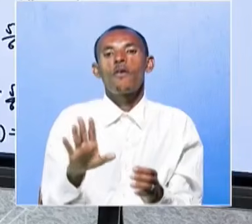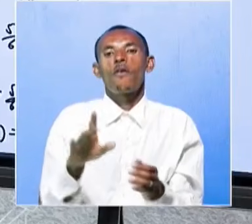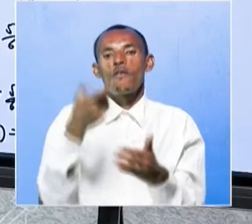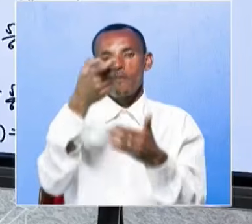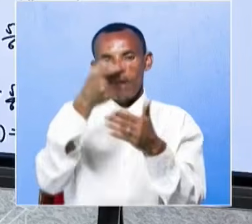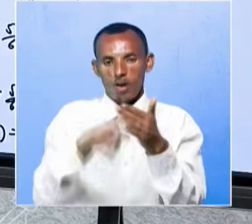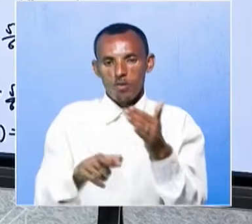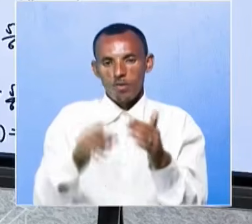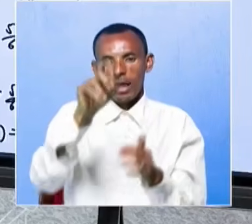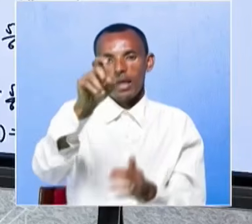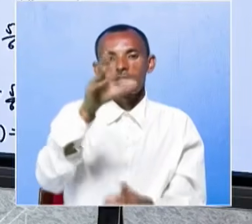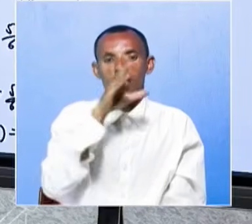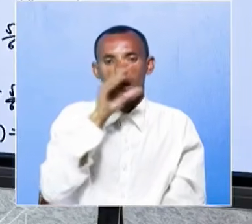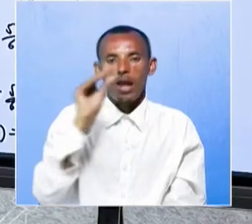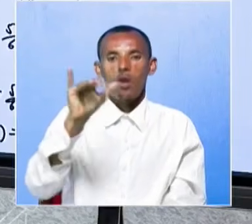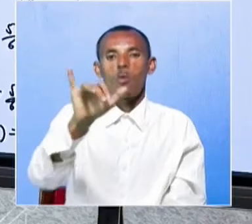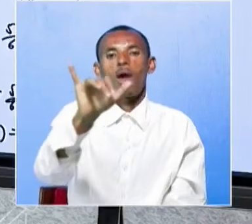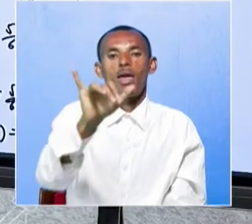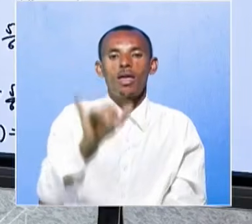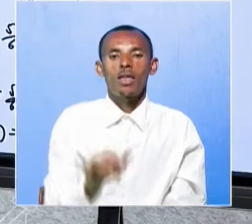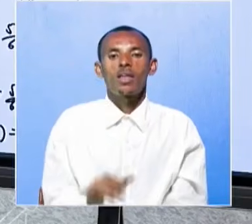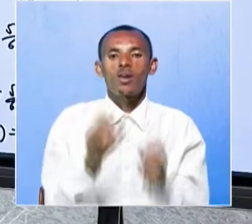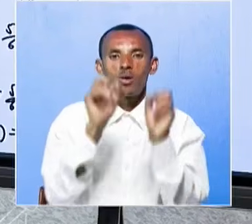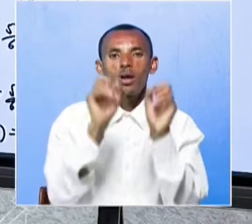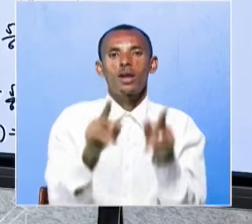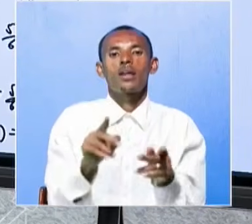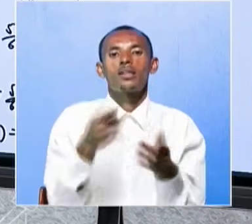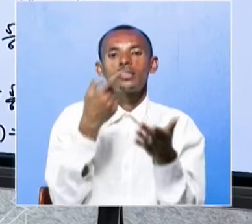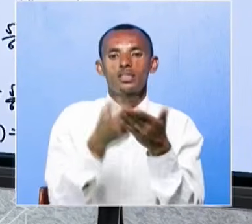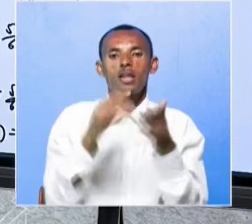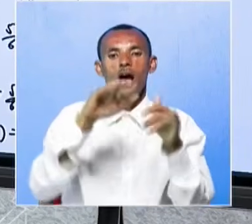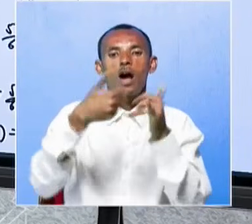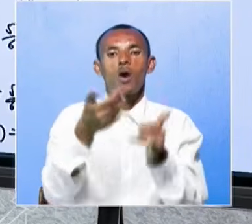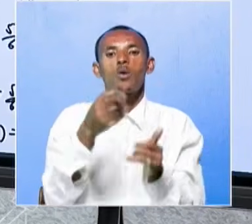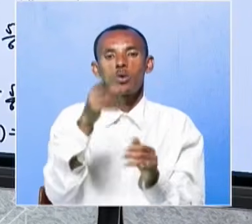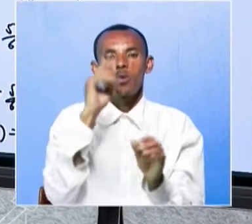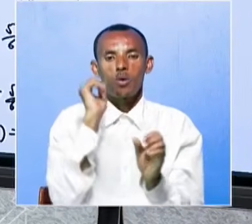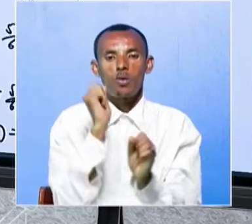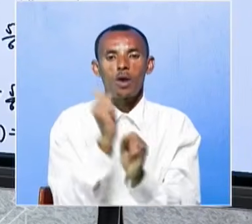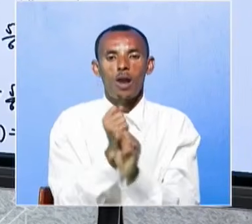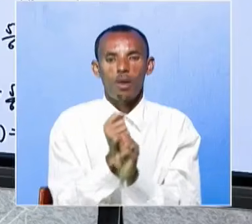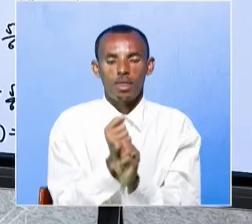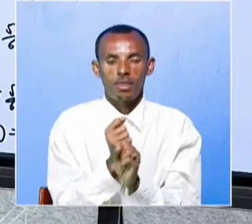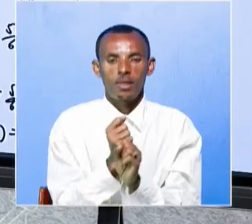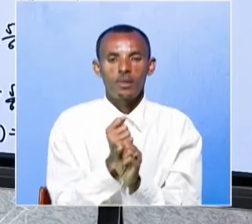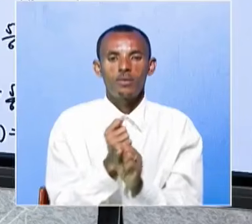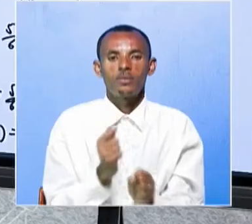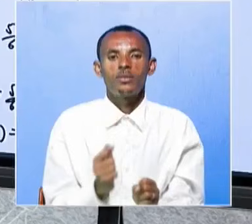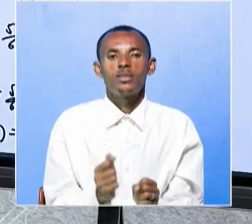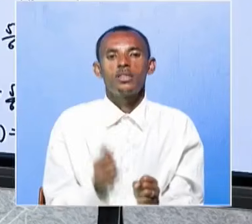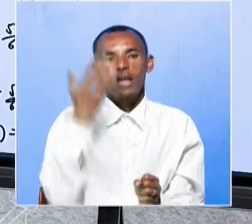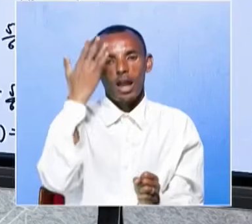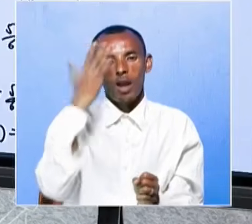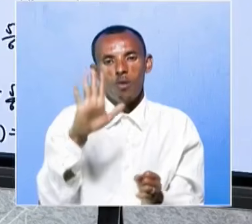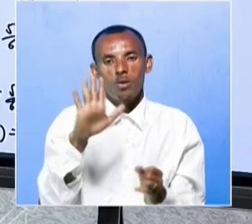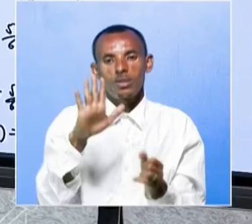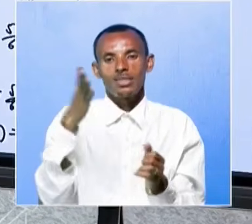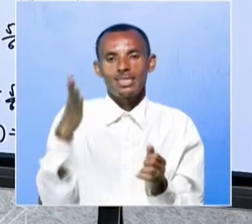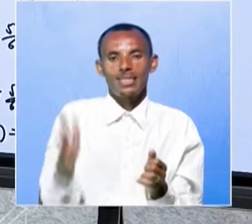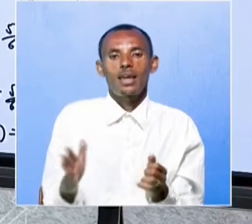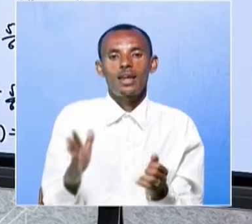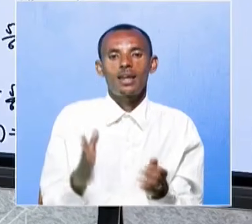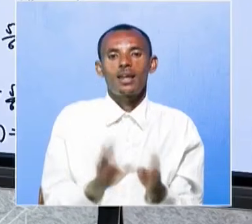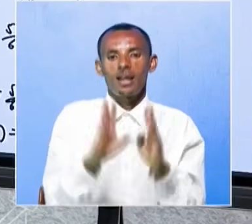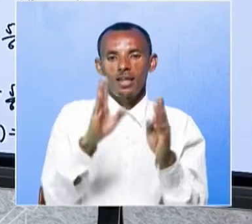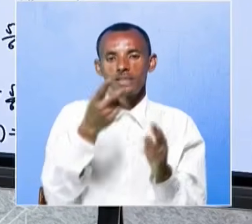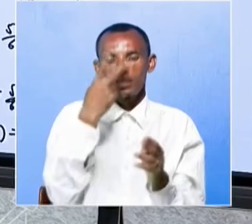of x and y, okay? So this is how you can calculate the unknown sides. Now let's